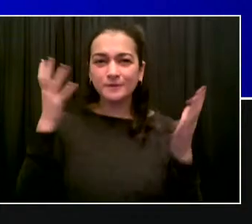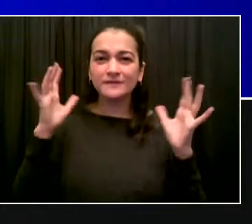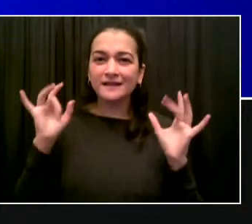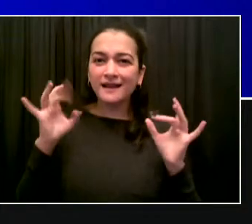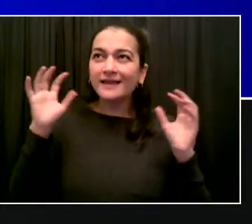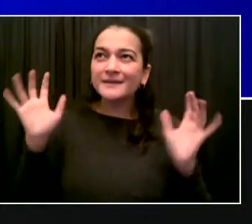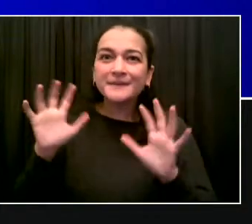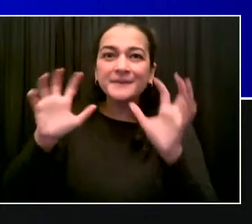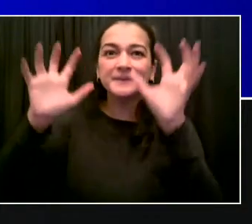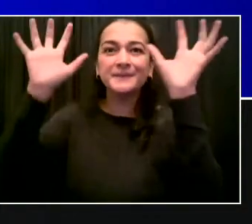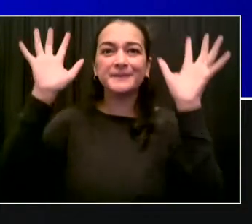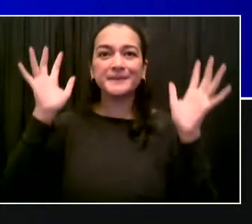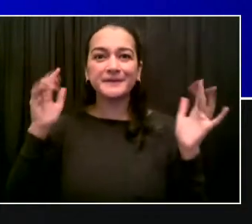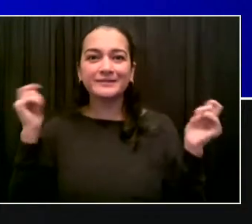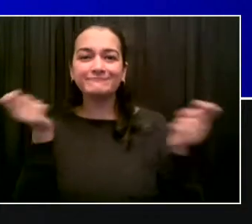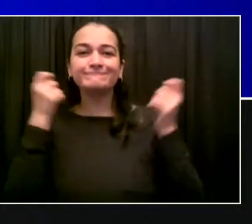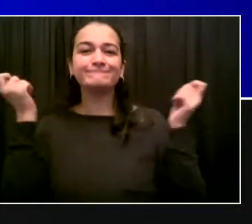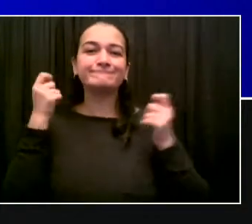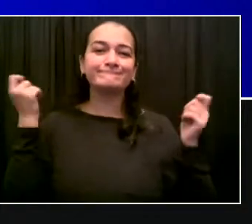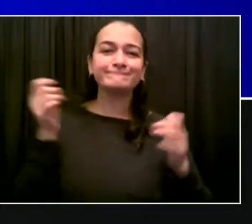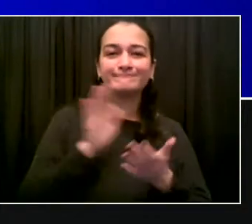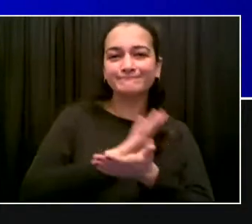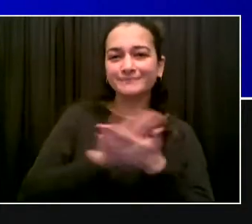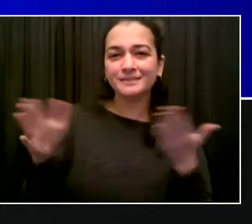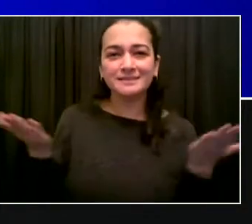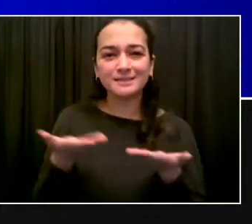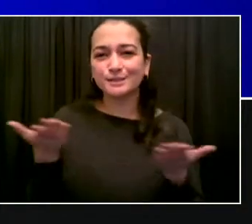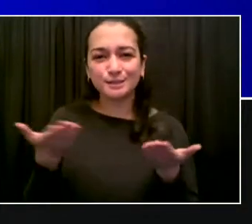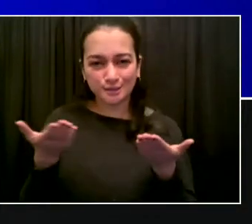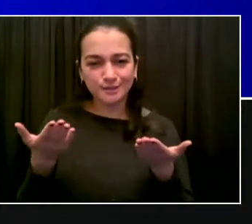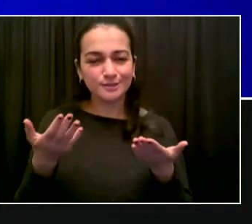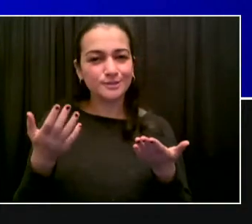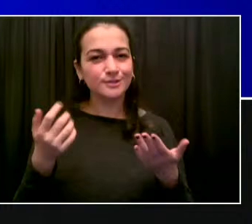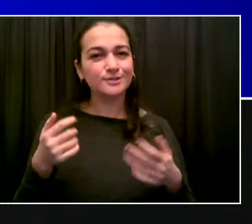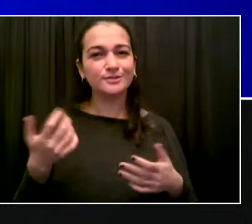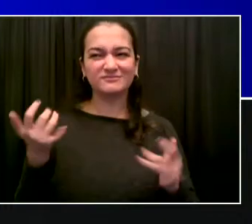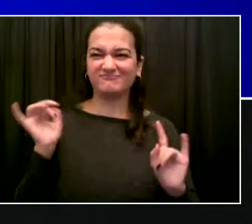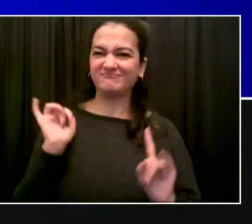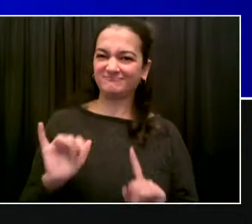there, everything's available. People are coming back, and this is